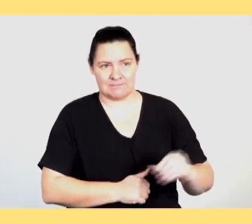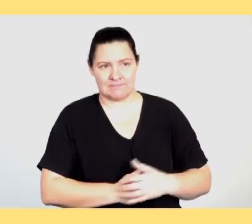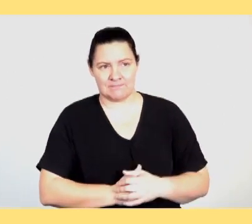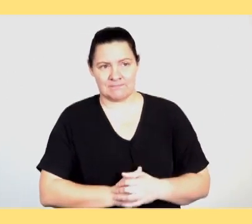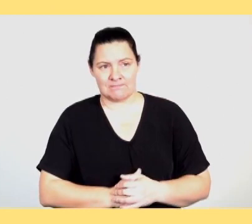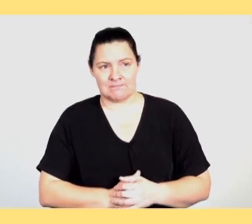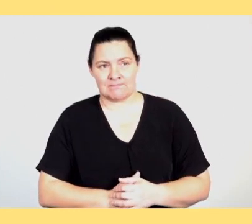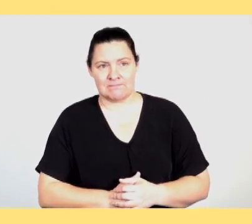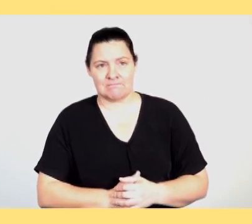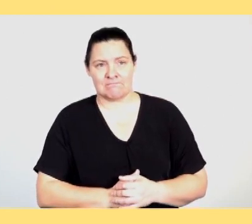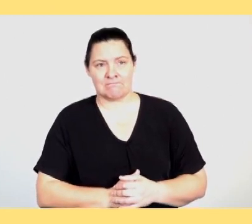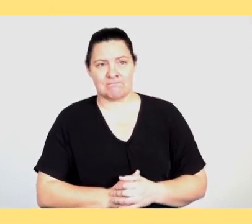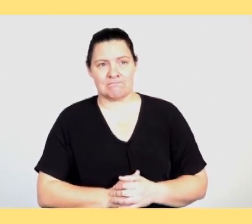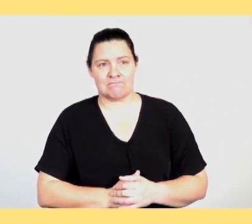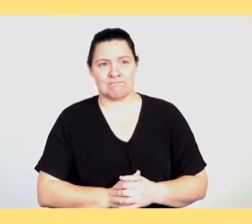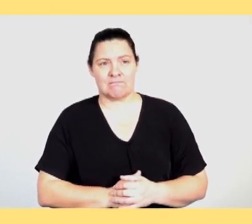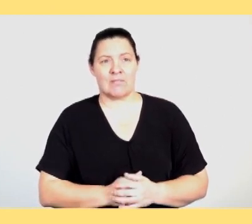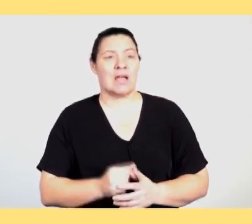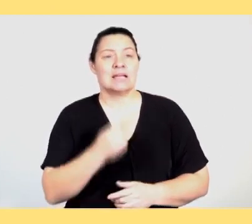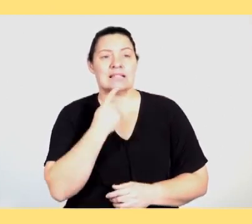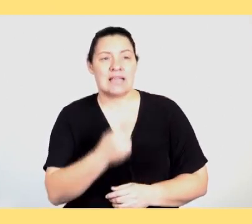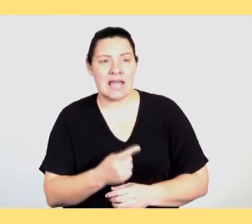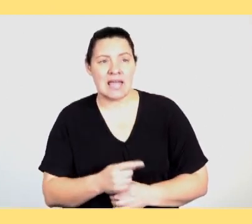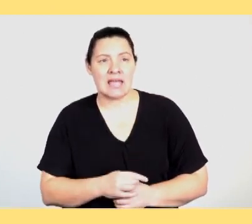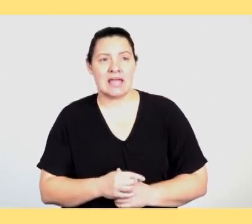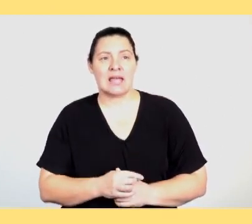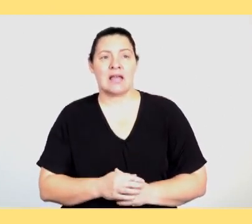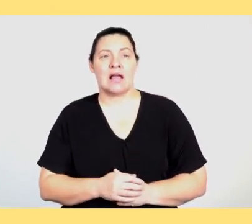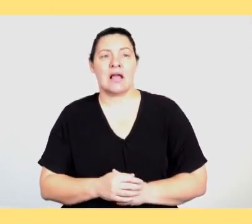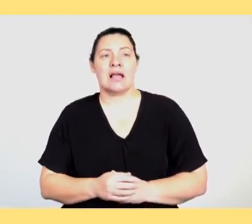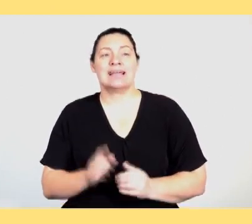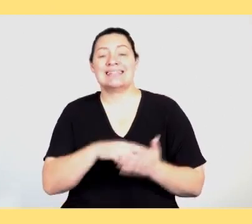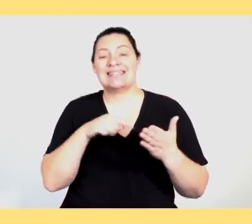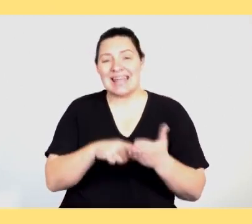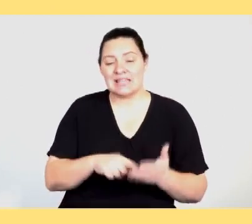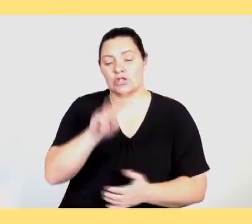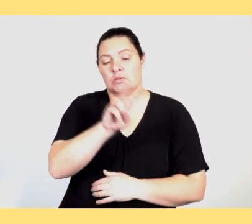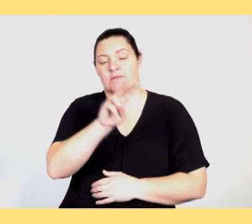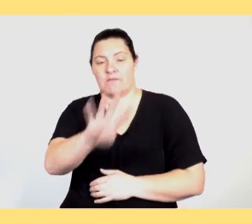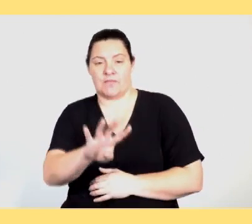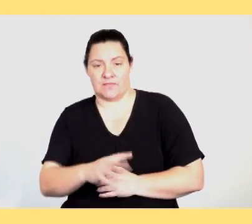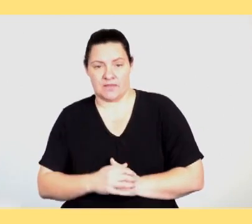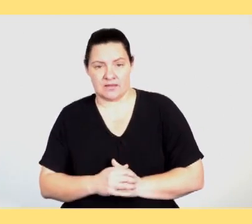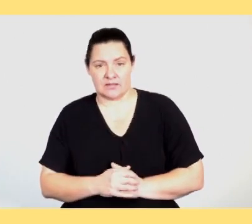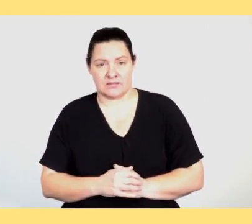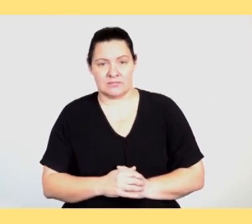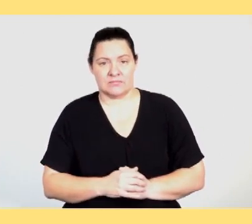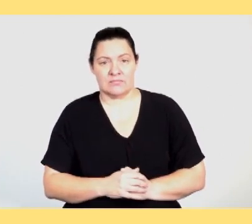number 36. And they say issued invoice 36. The date is the